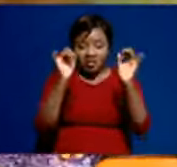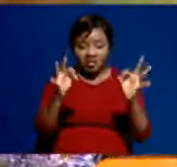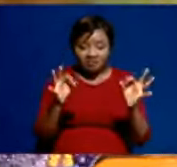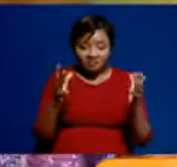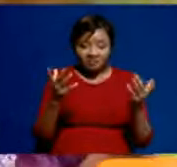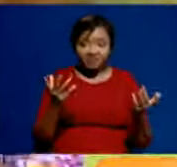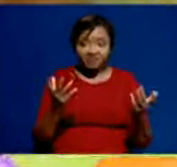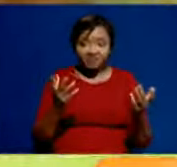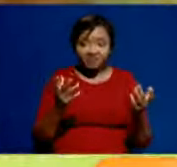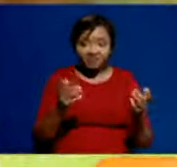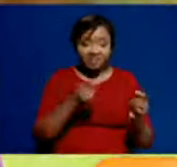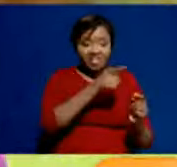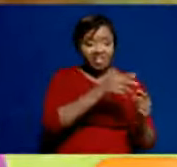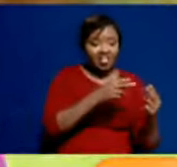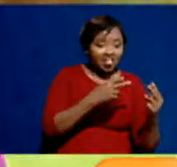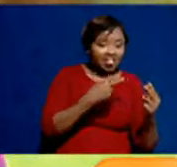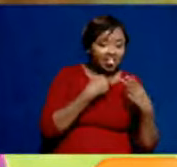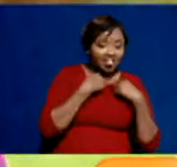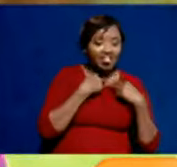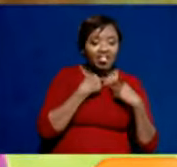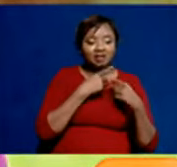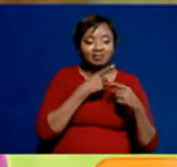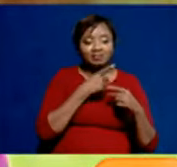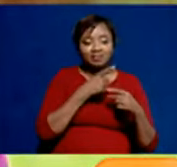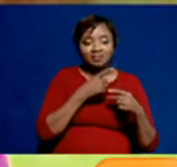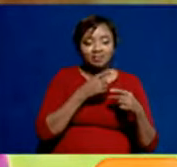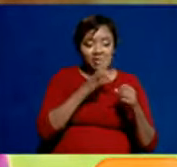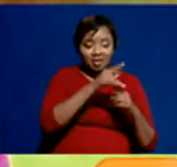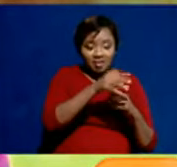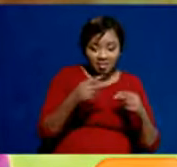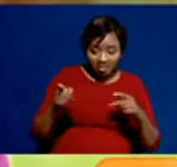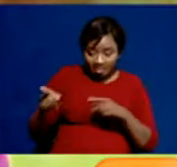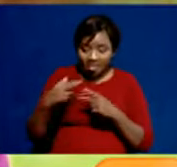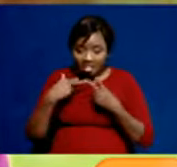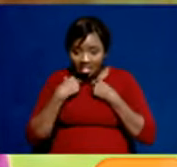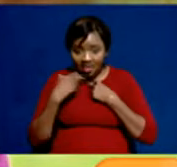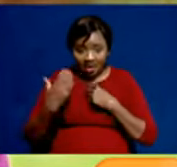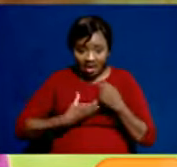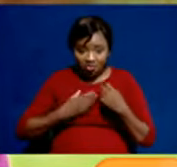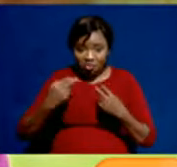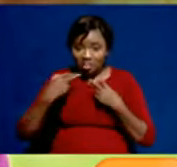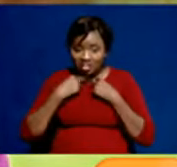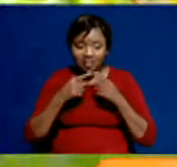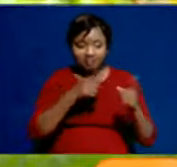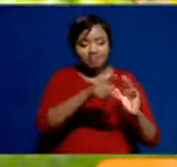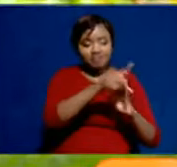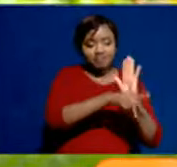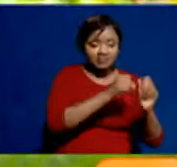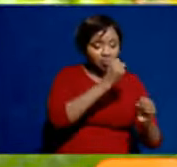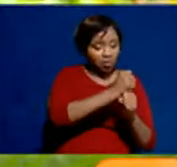dormant, there is another group which is working and working very well, and that's the principles.